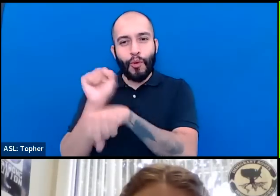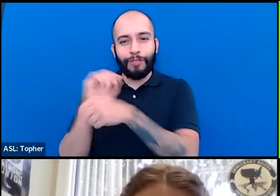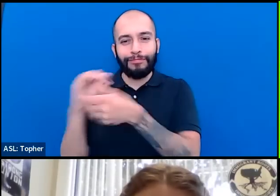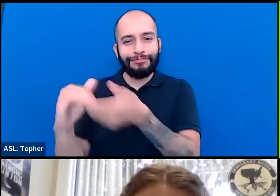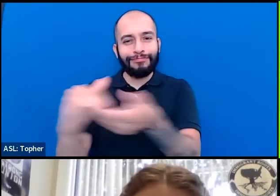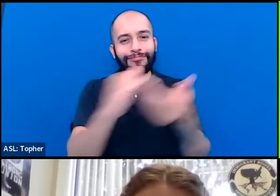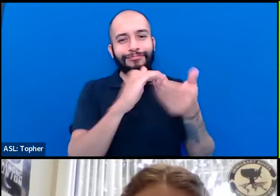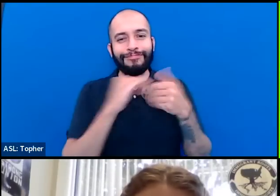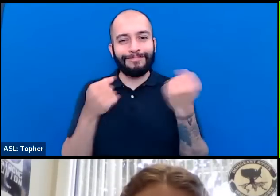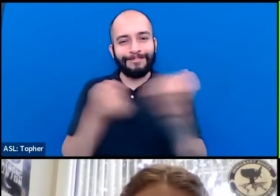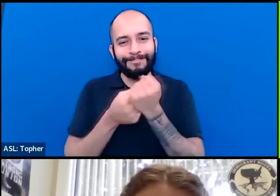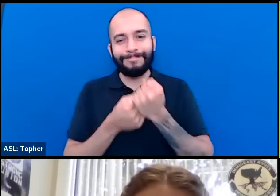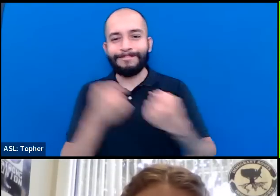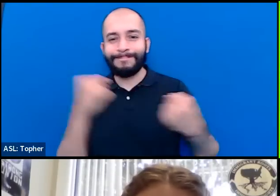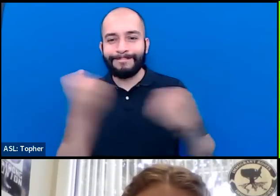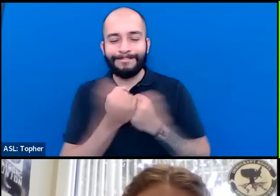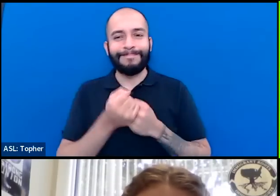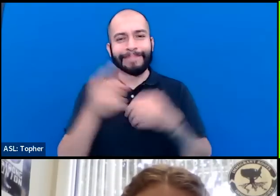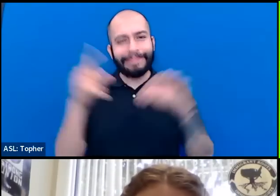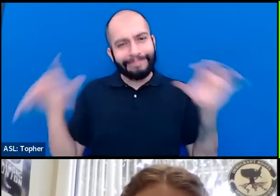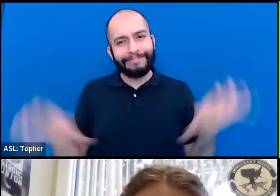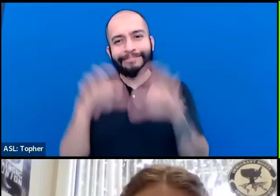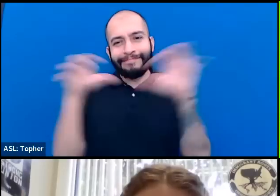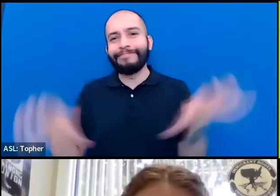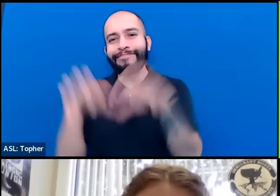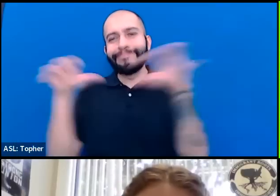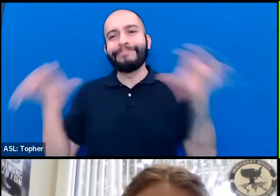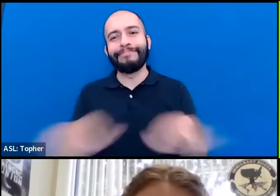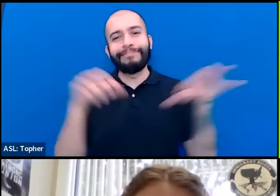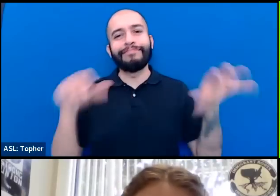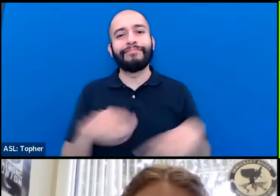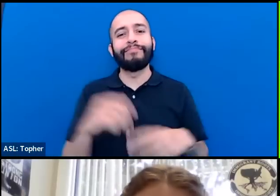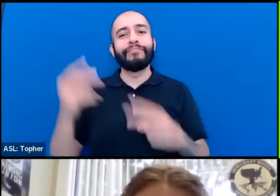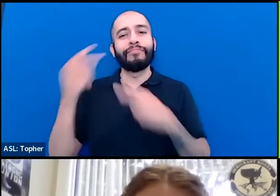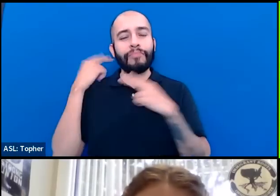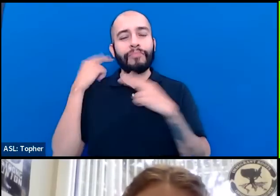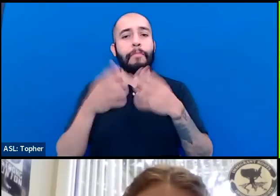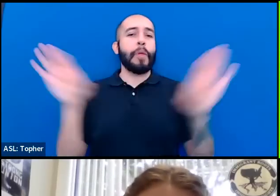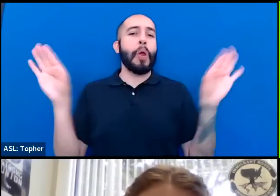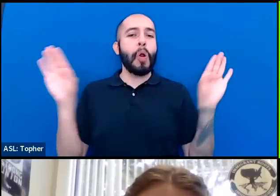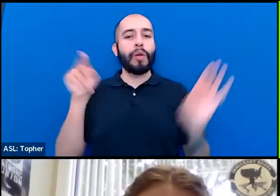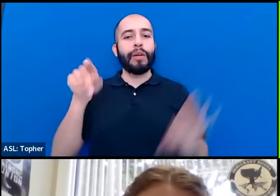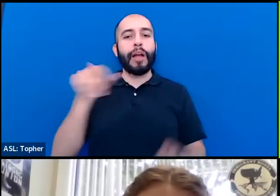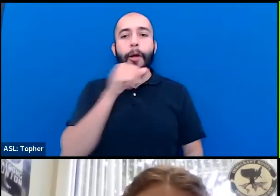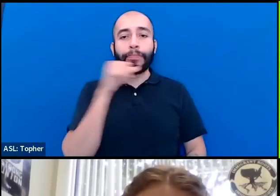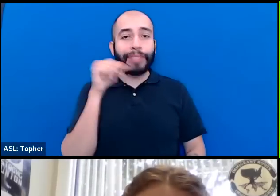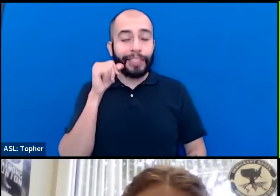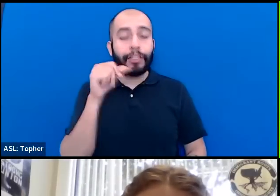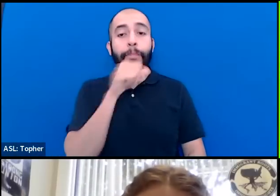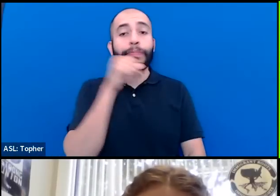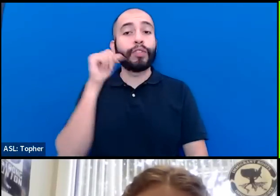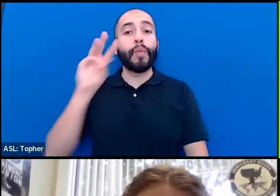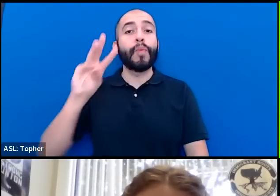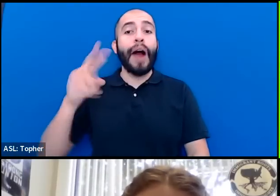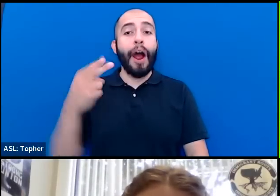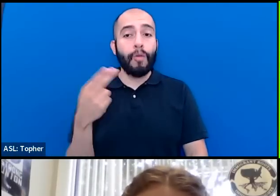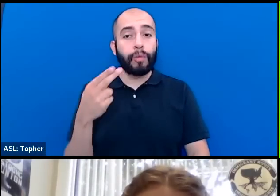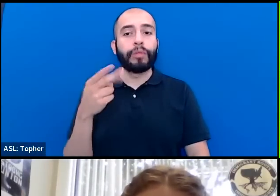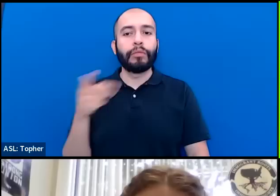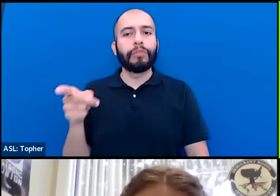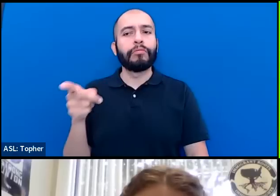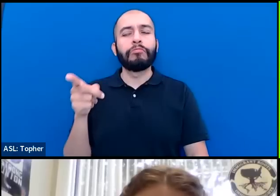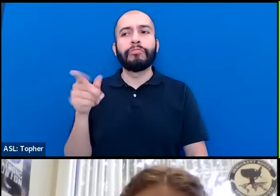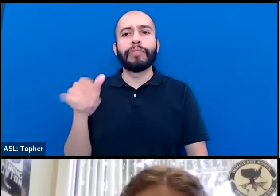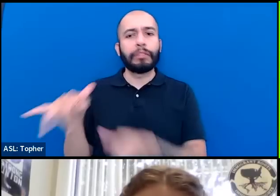Amazon warehouses share the same really god-awful working conditions.